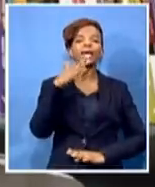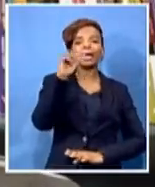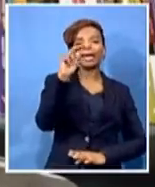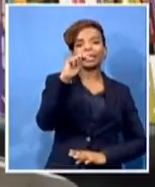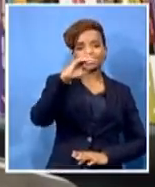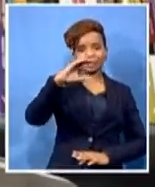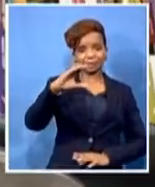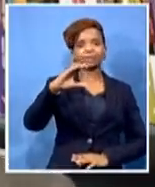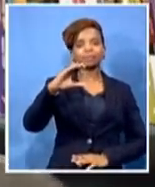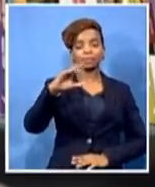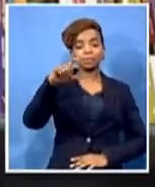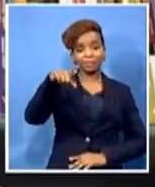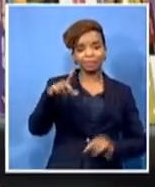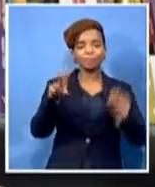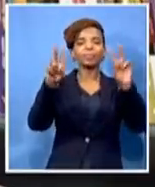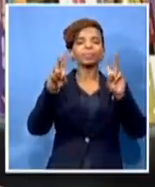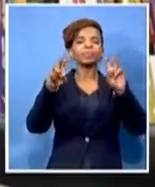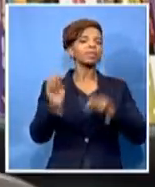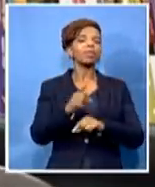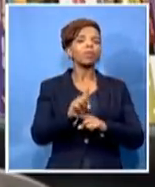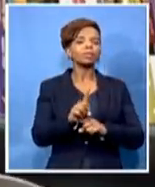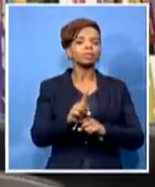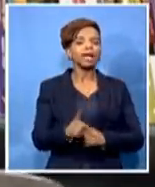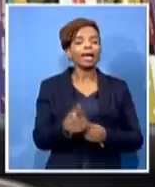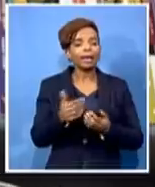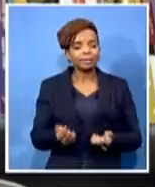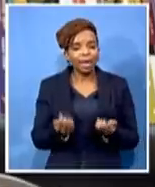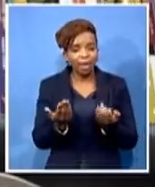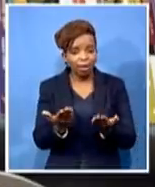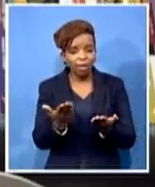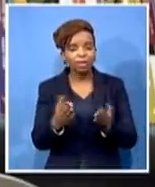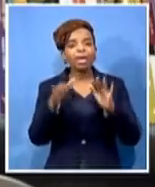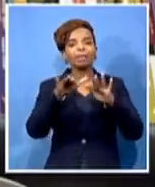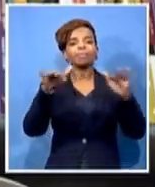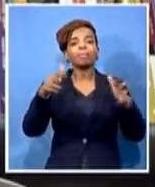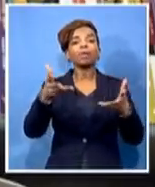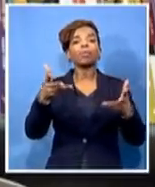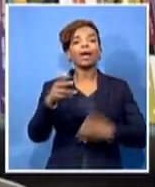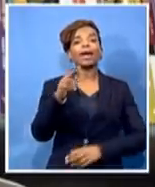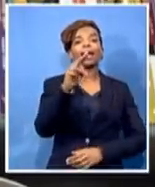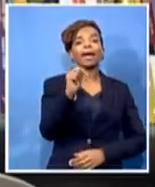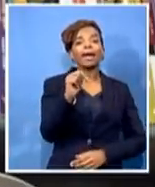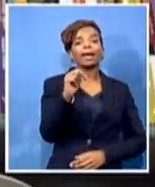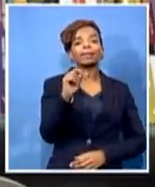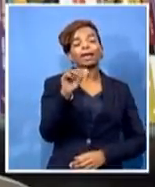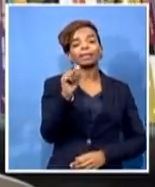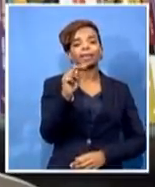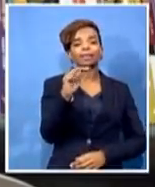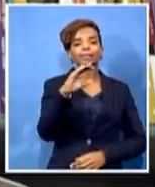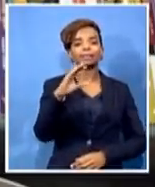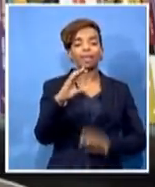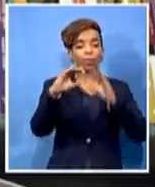the ANC and stepping aside. None or very few of the ANC members have